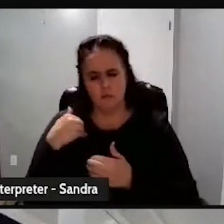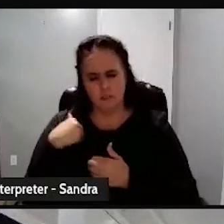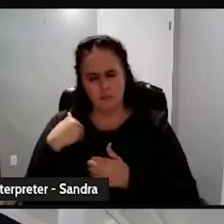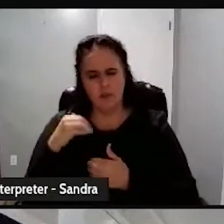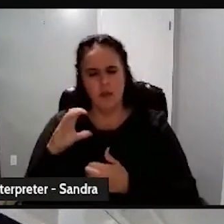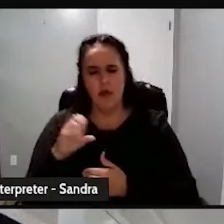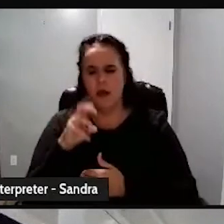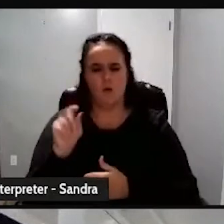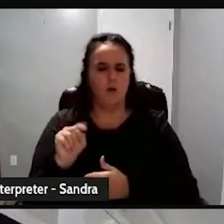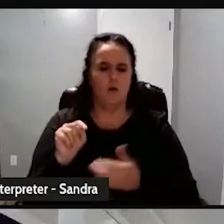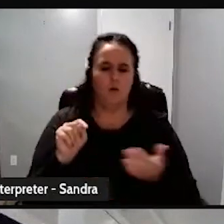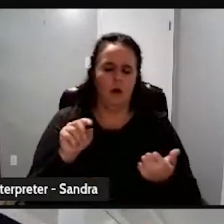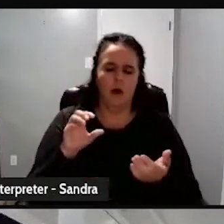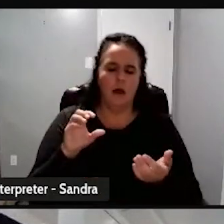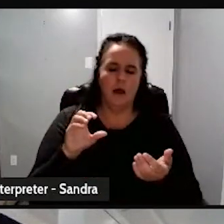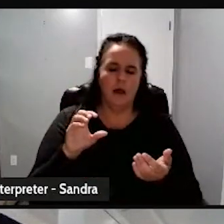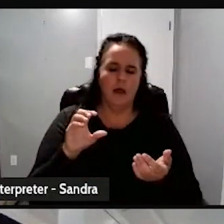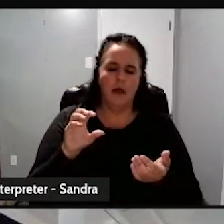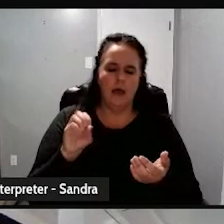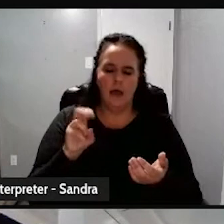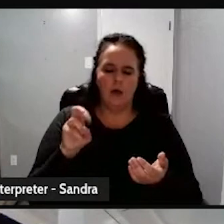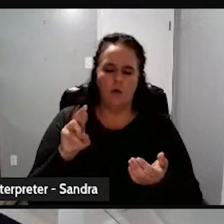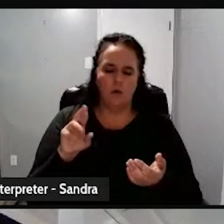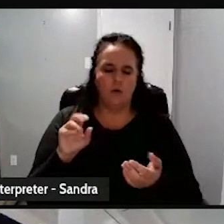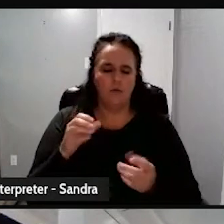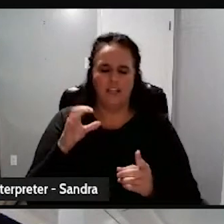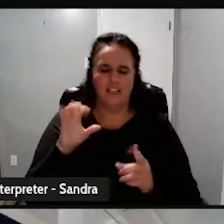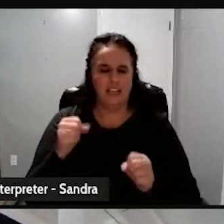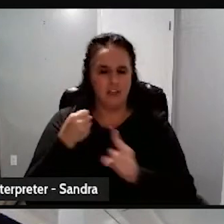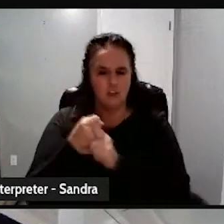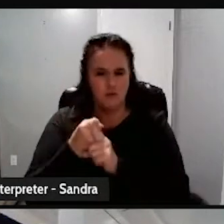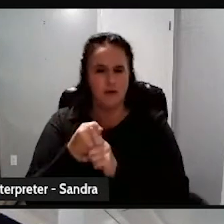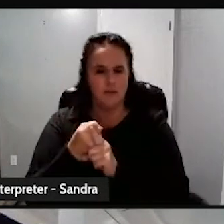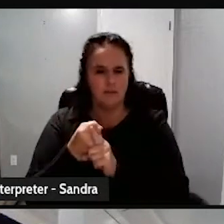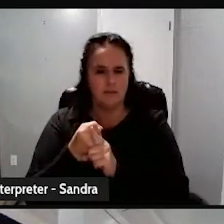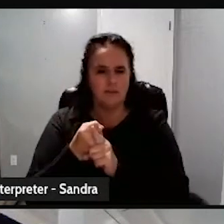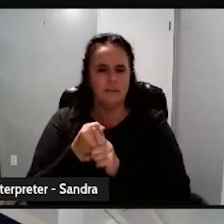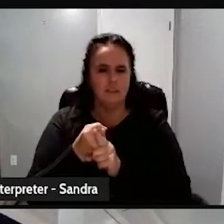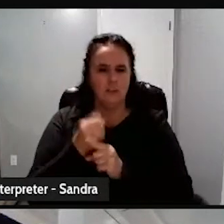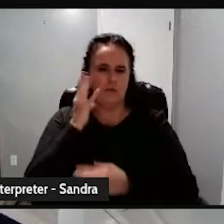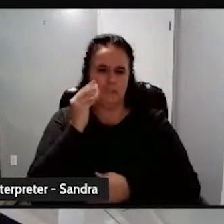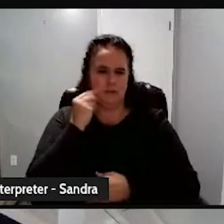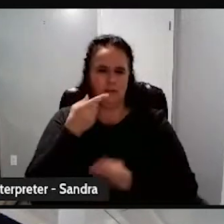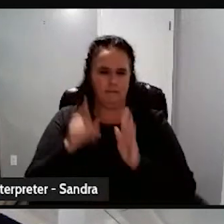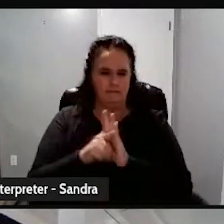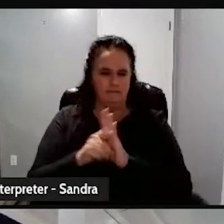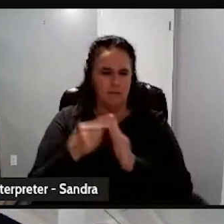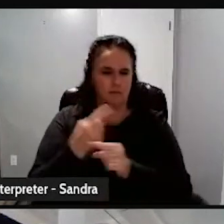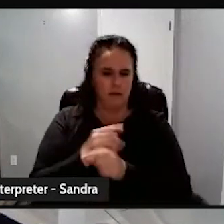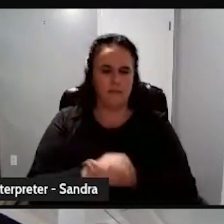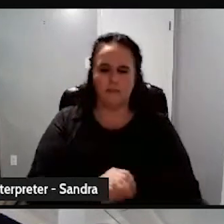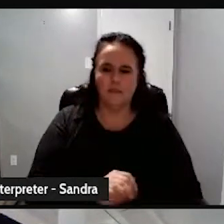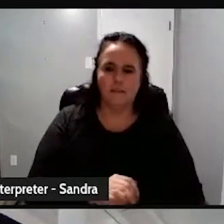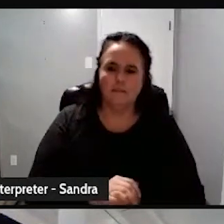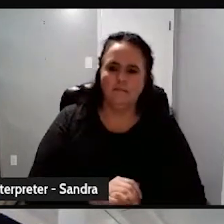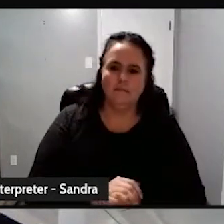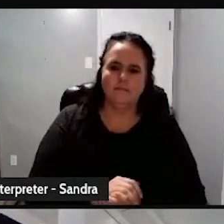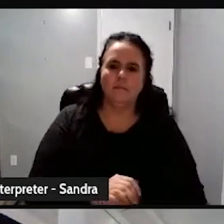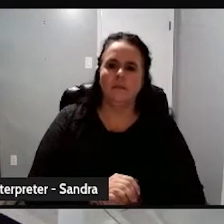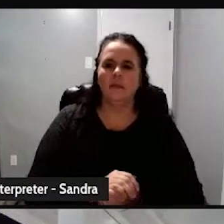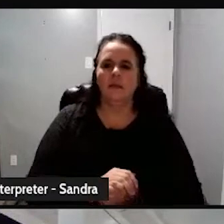be responsible for our own selves, because we live in a culture that says no one else is going to take care of